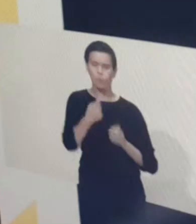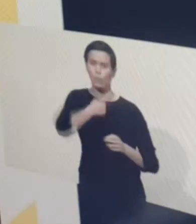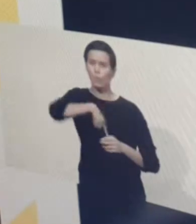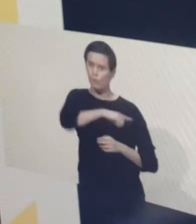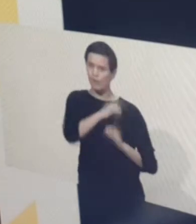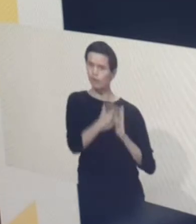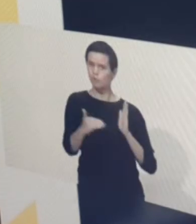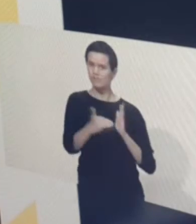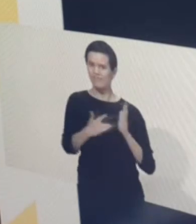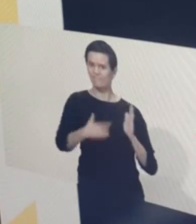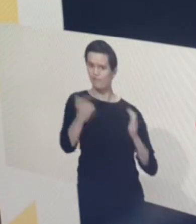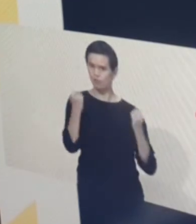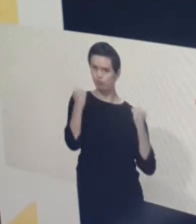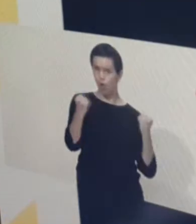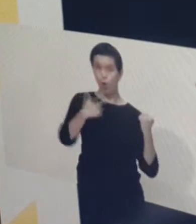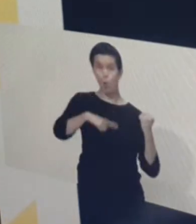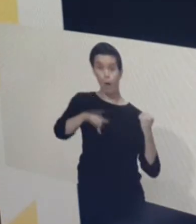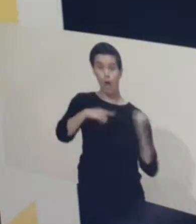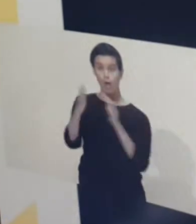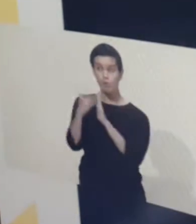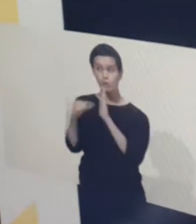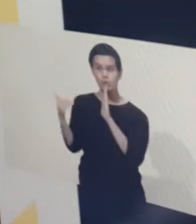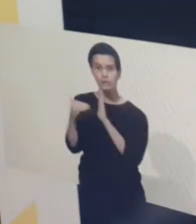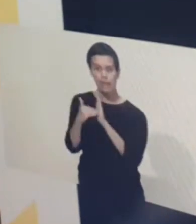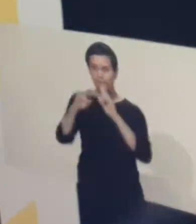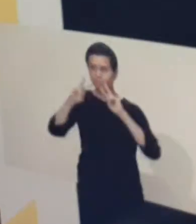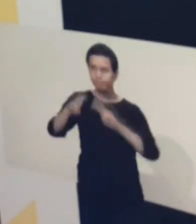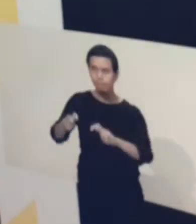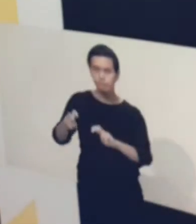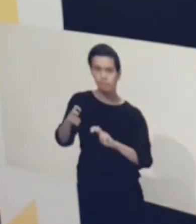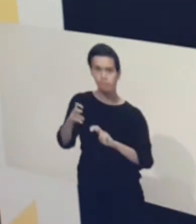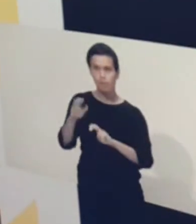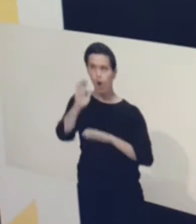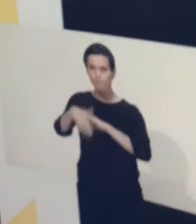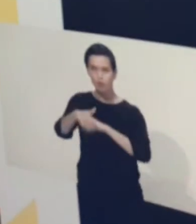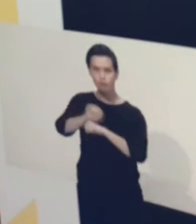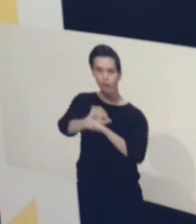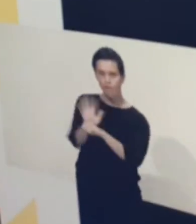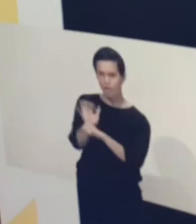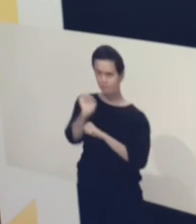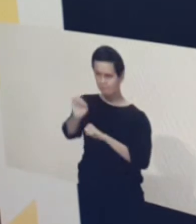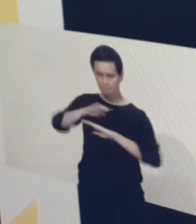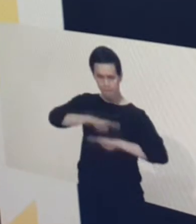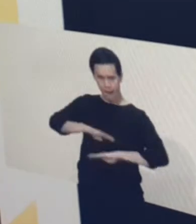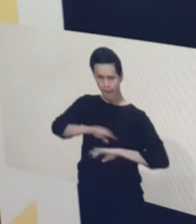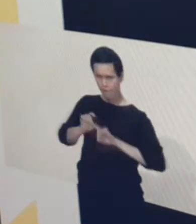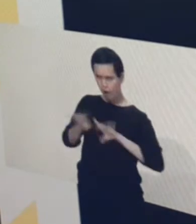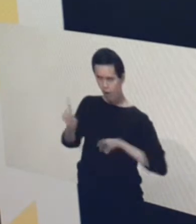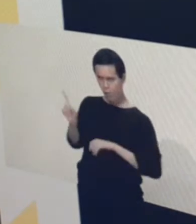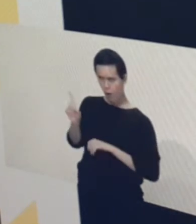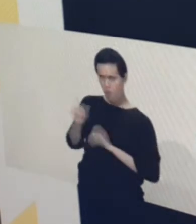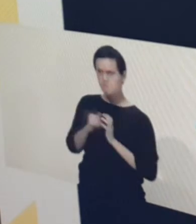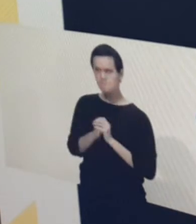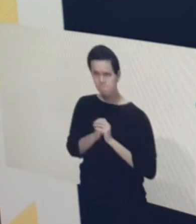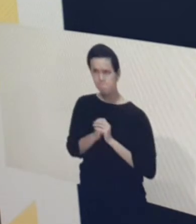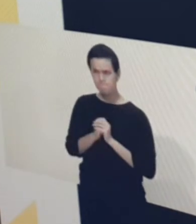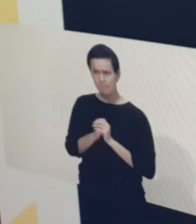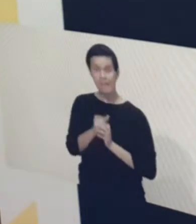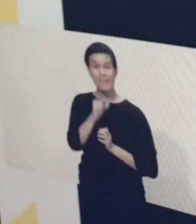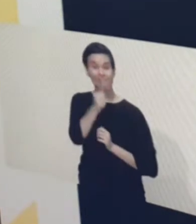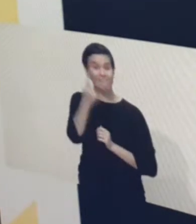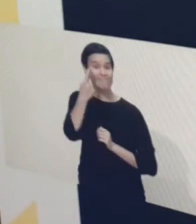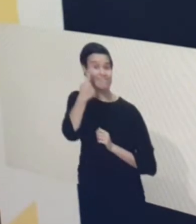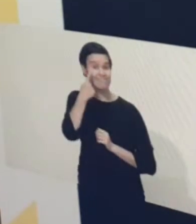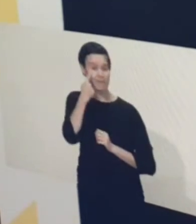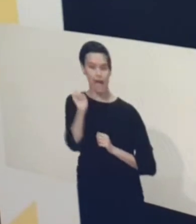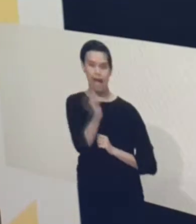change the way that we behave to beat it. And we've learnt a lot, especially from our clusters. If you've followed their origin, you'll